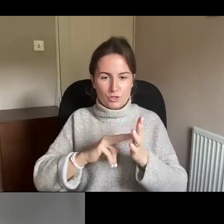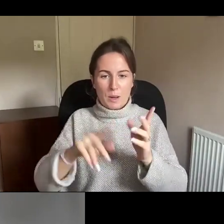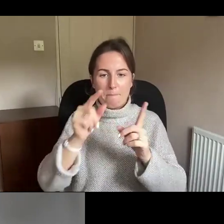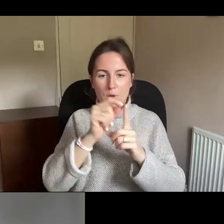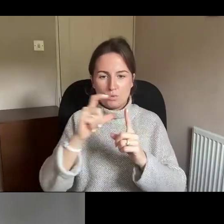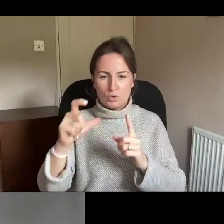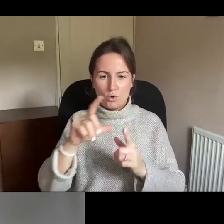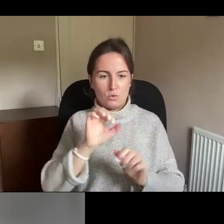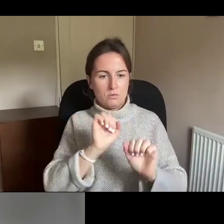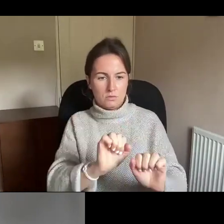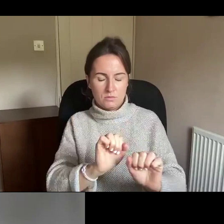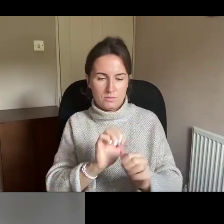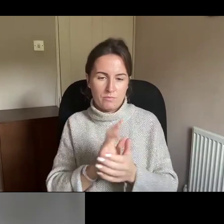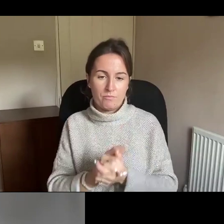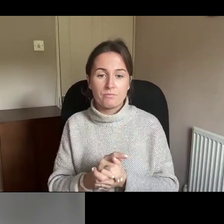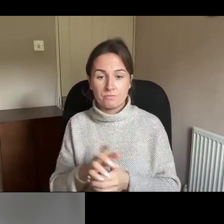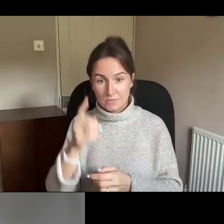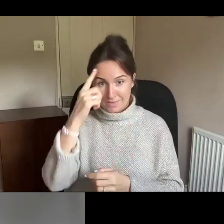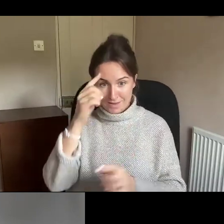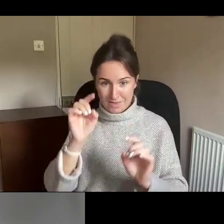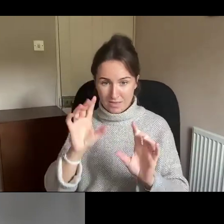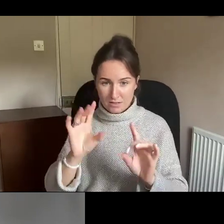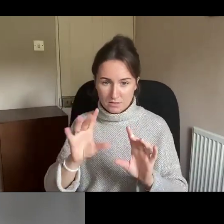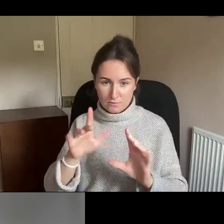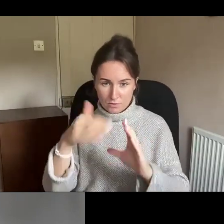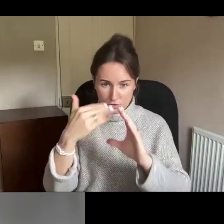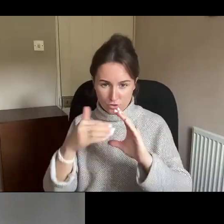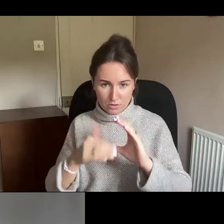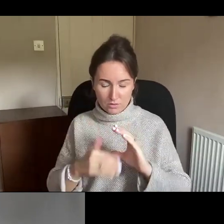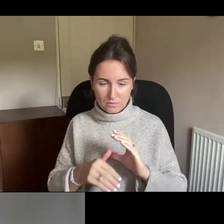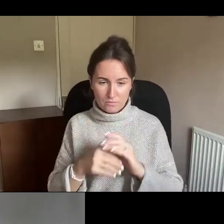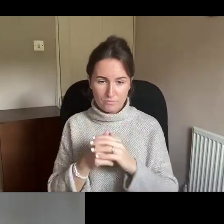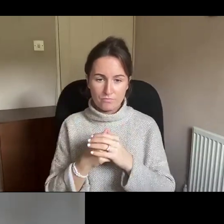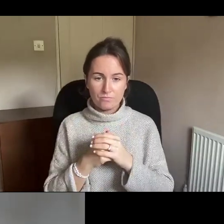And I think that's it for the chat questions.